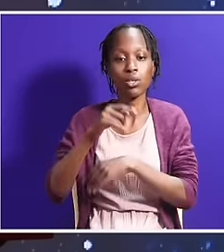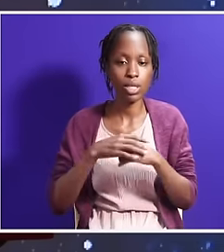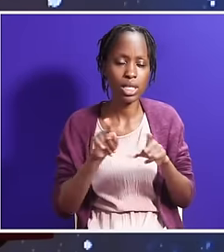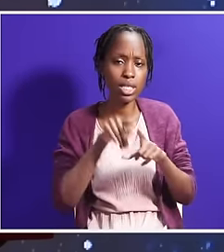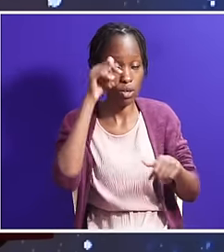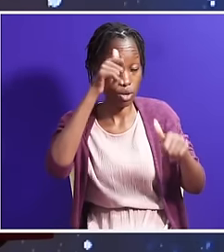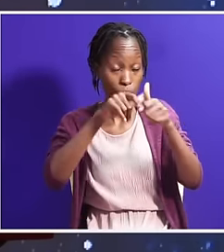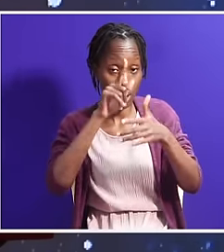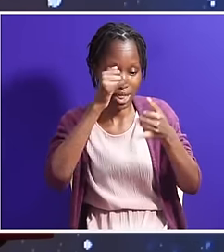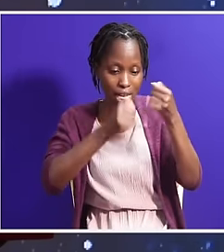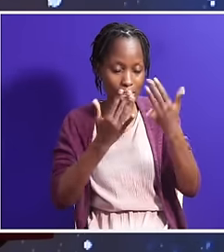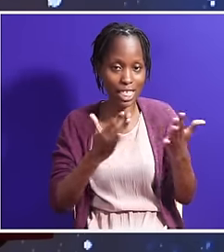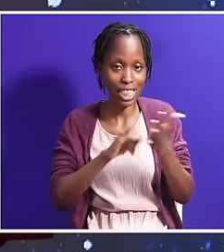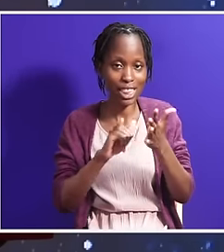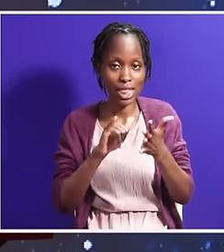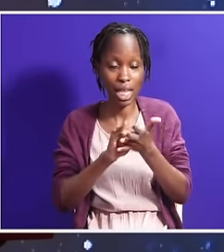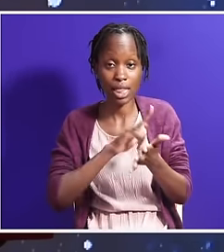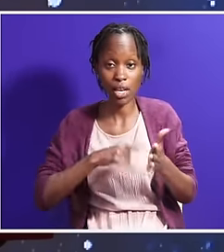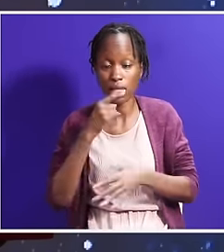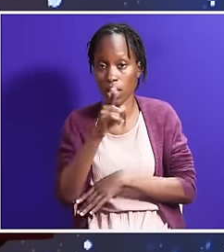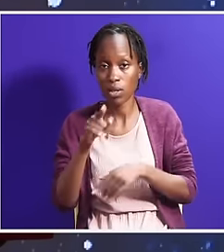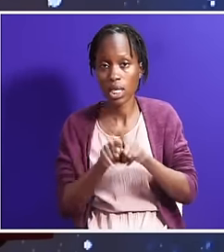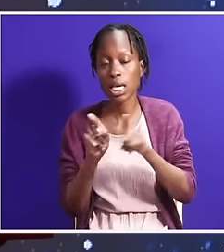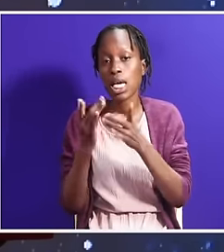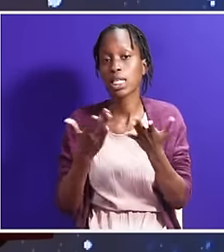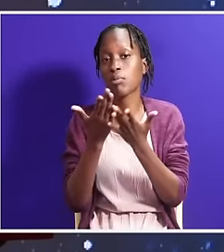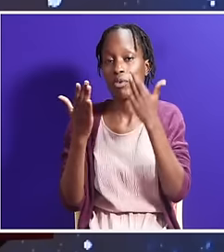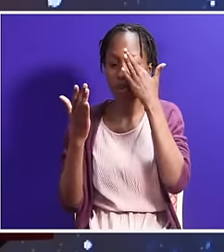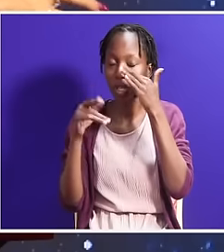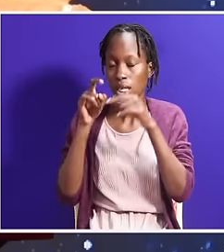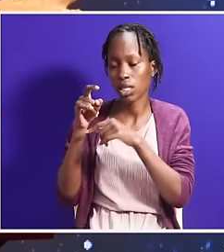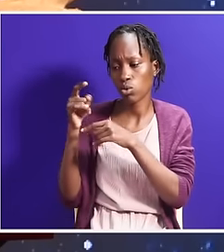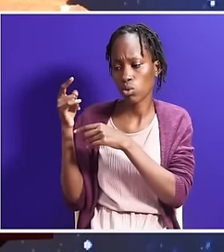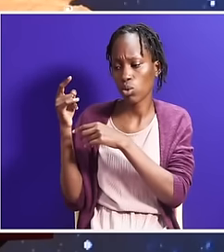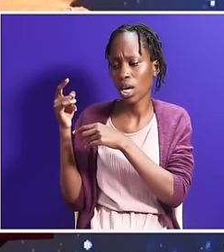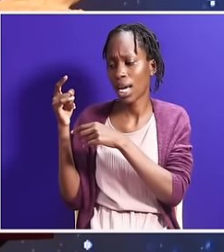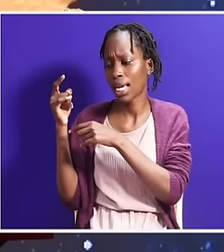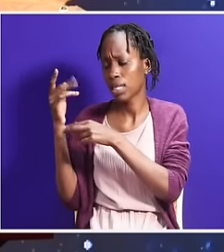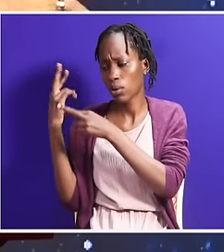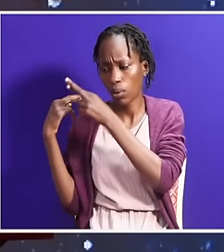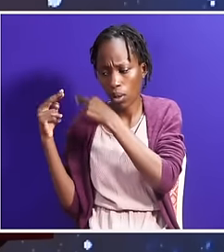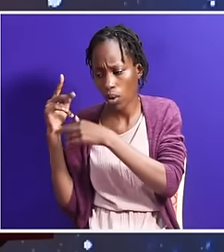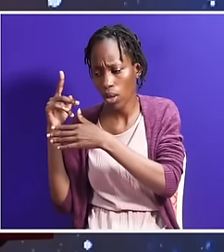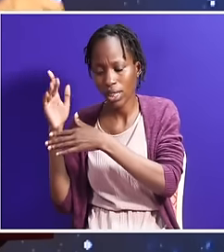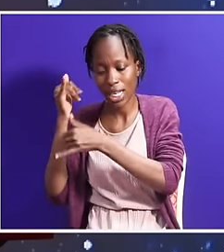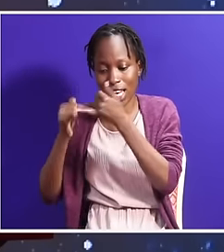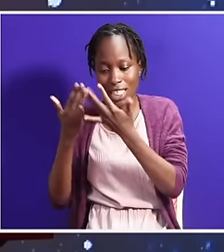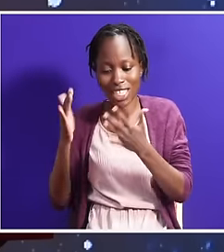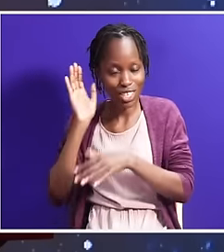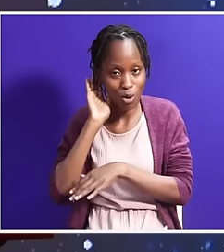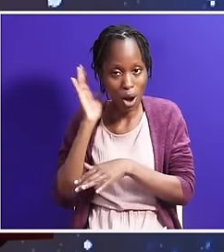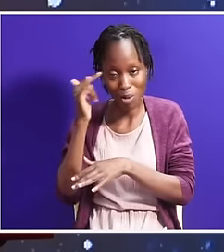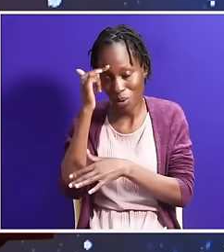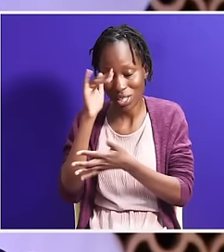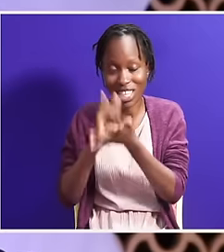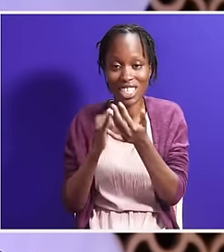remember the last thing He said? Maybe some of us have to go back to the last thing we obeyed, because that's when He probably